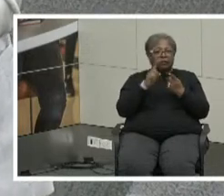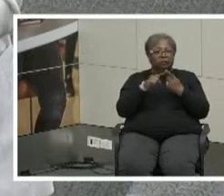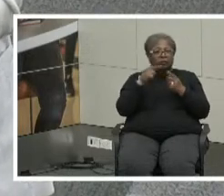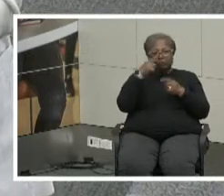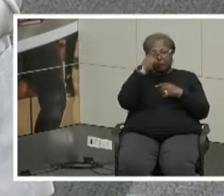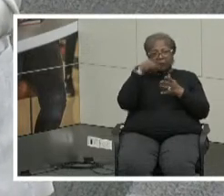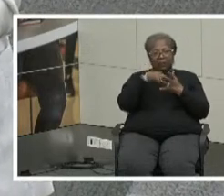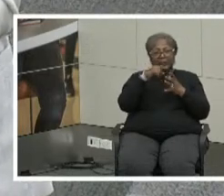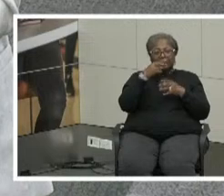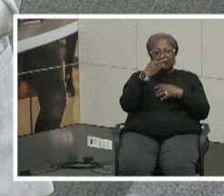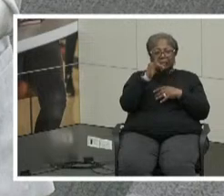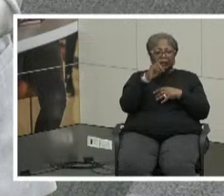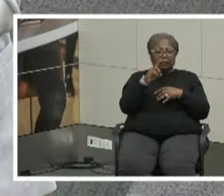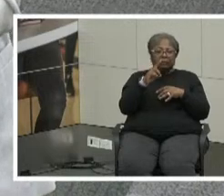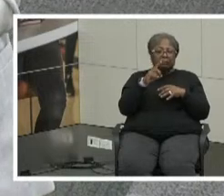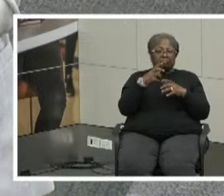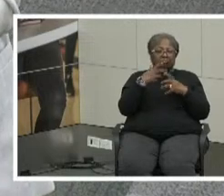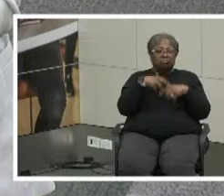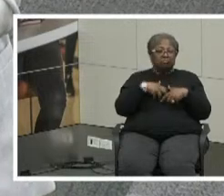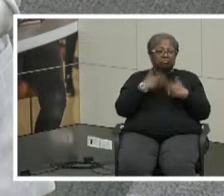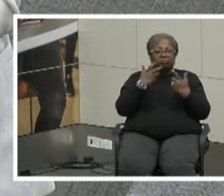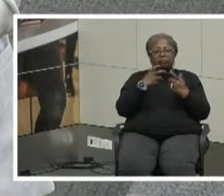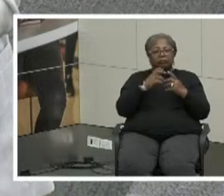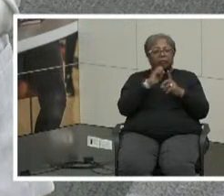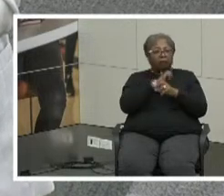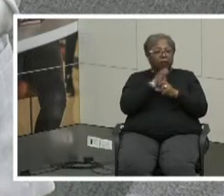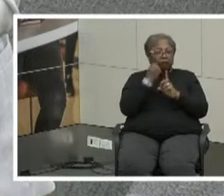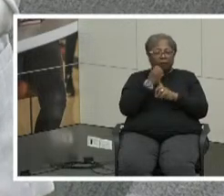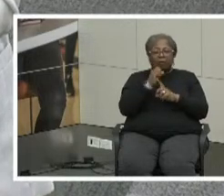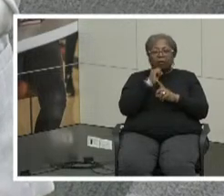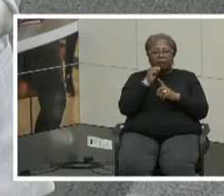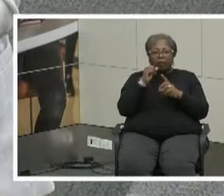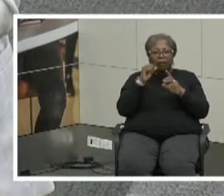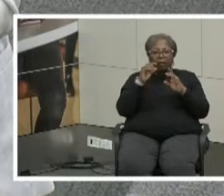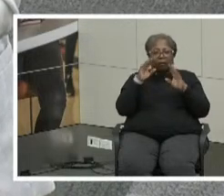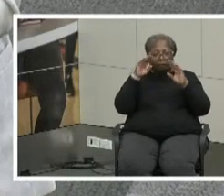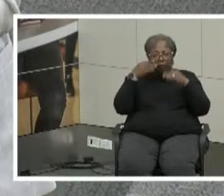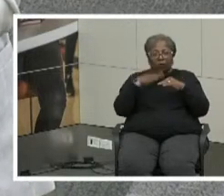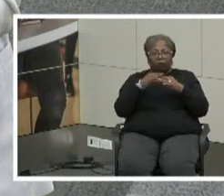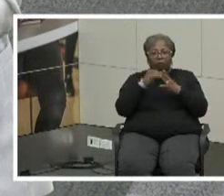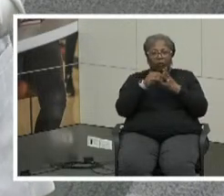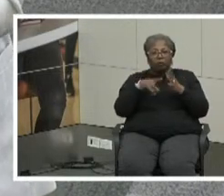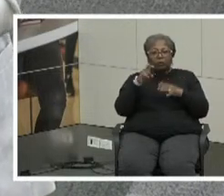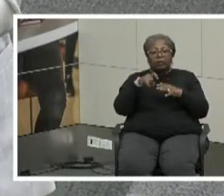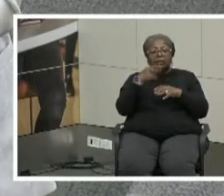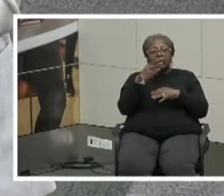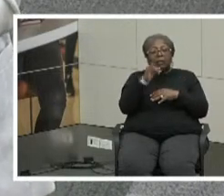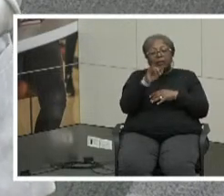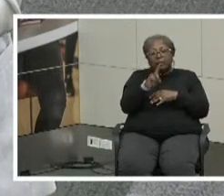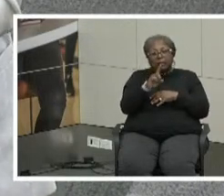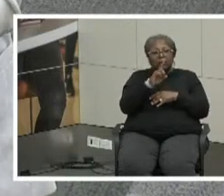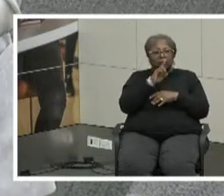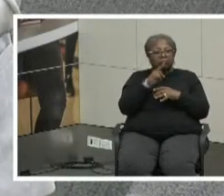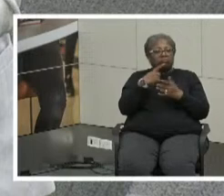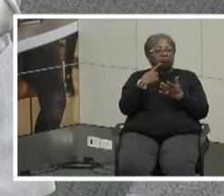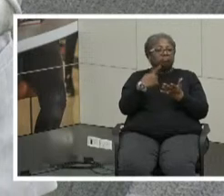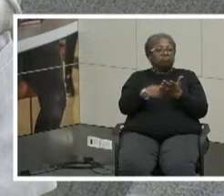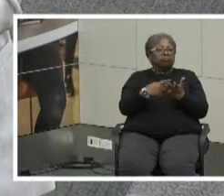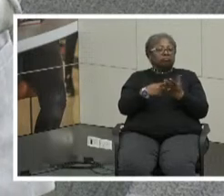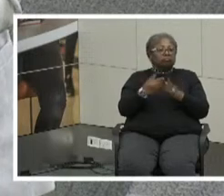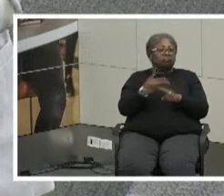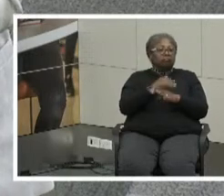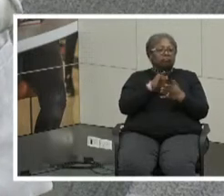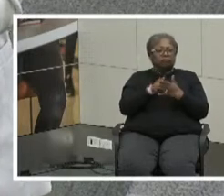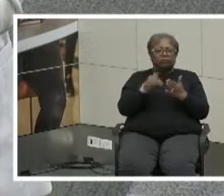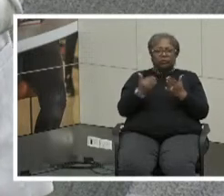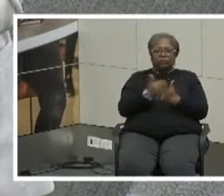hisc hostile environment not allowing her to focus on the students needs HISD as discussed earlier